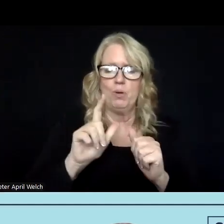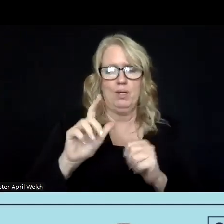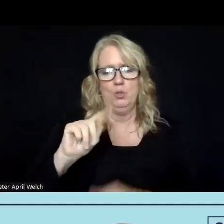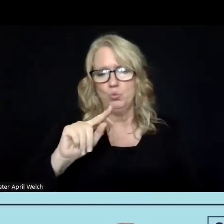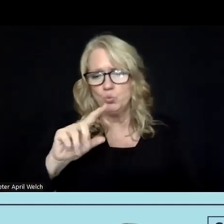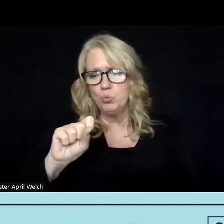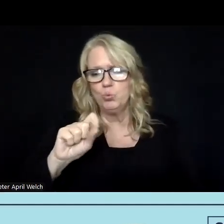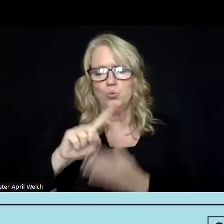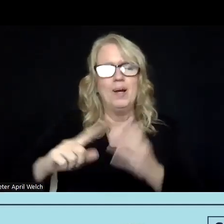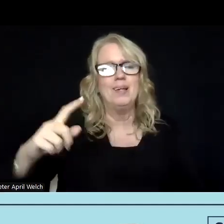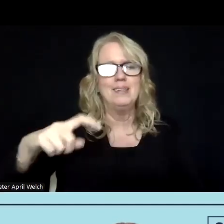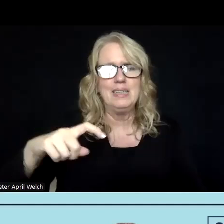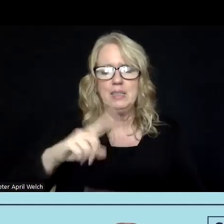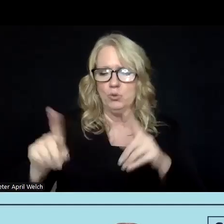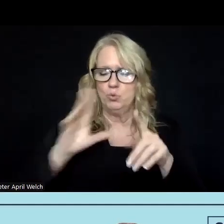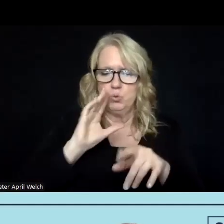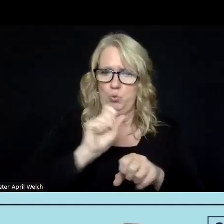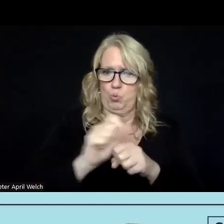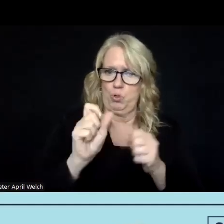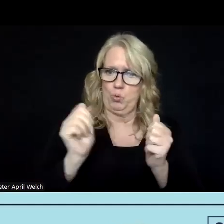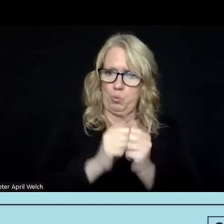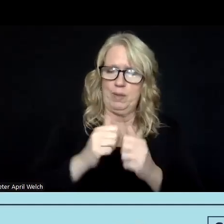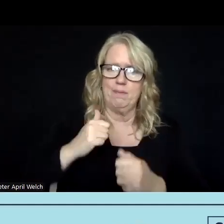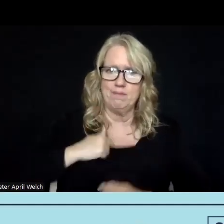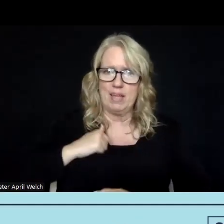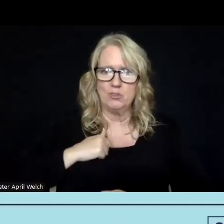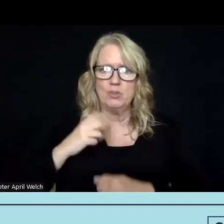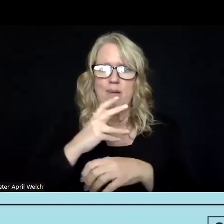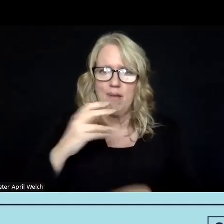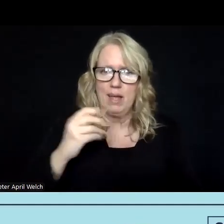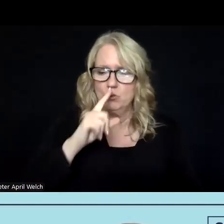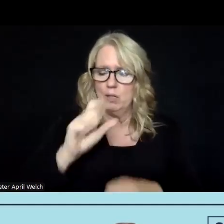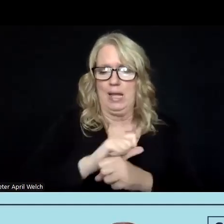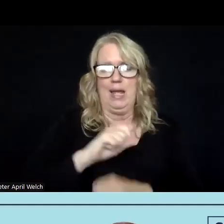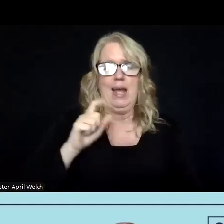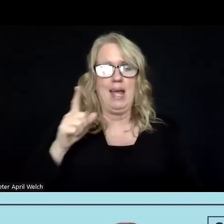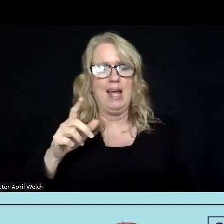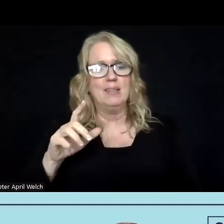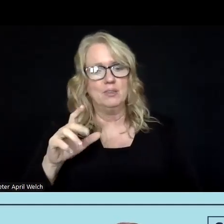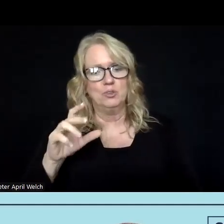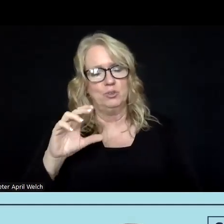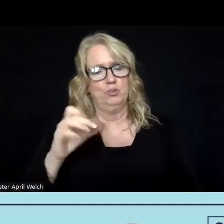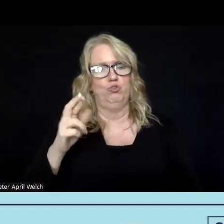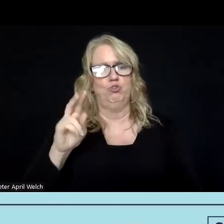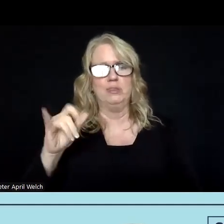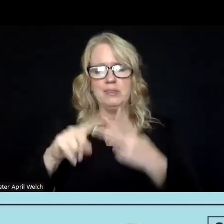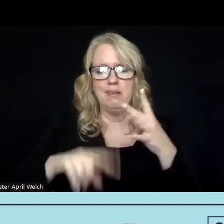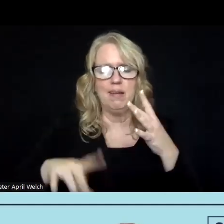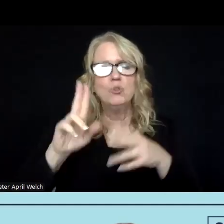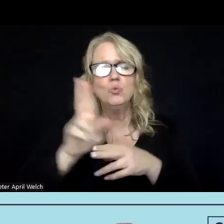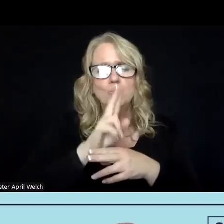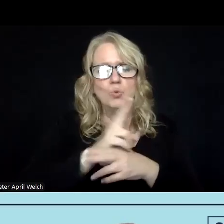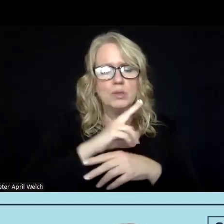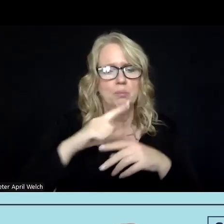they would need to be able to work with veterans and to actually, as Christy and many of the others have pointed out, using even